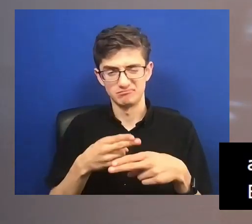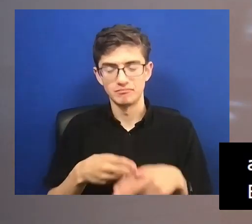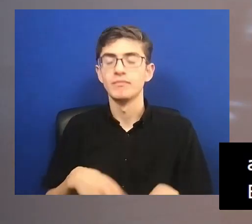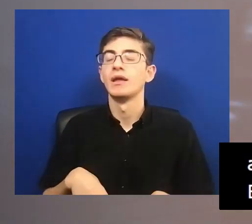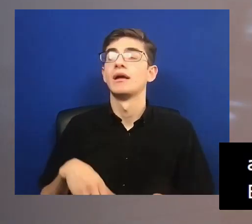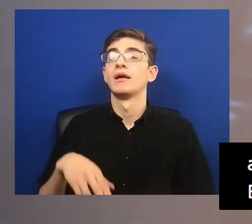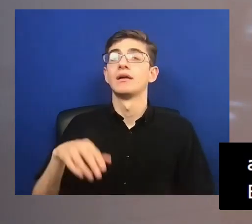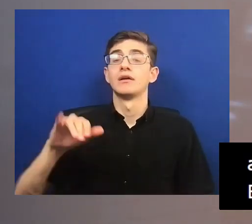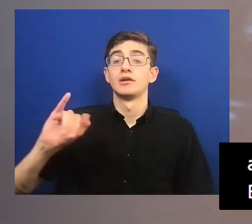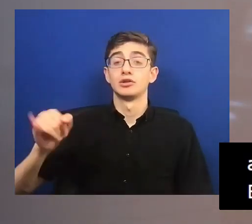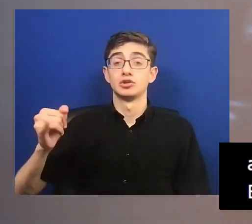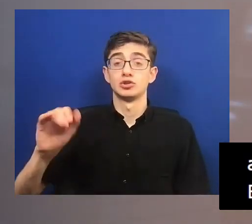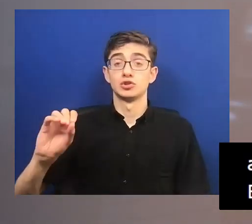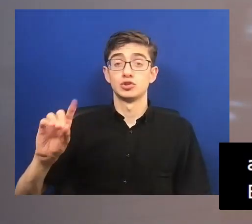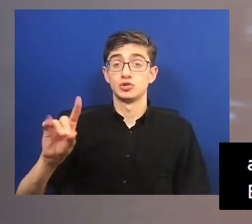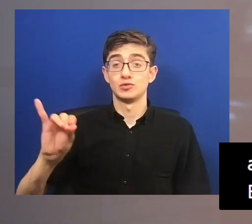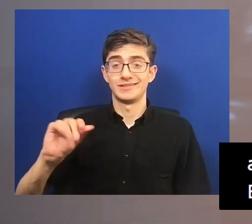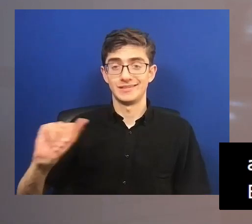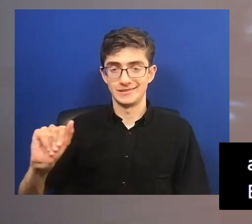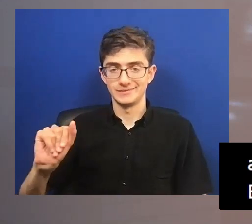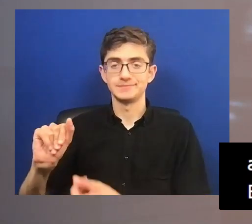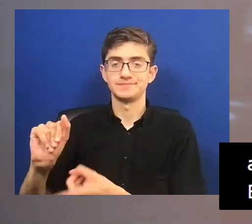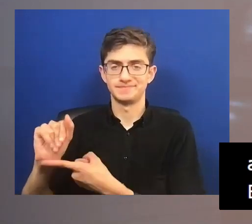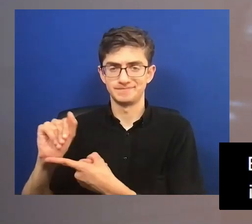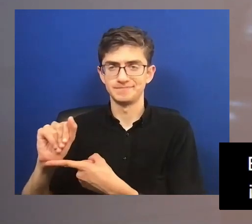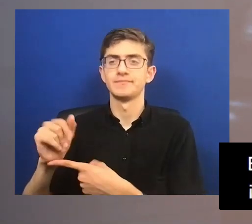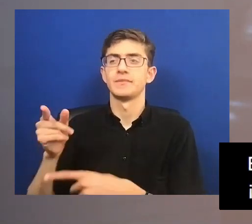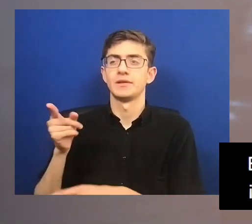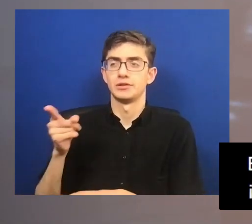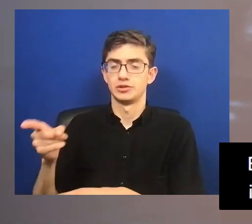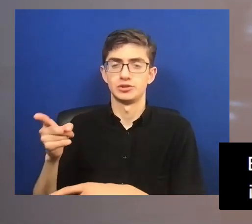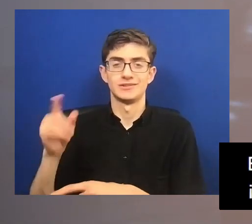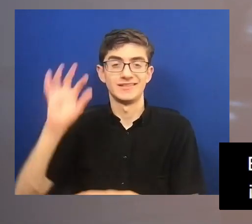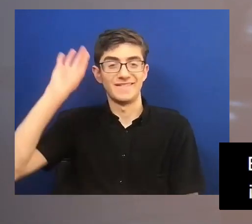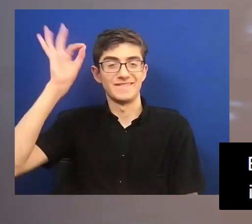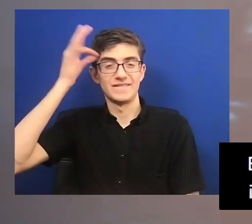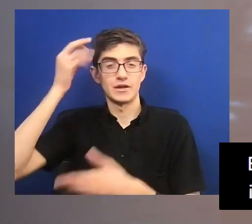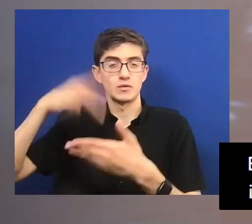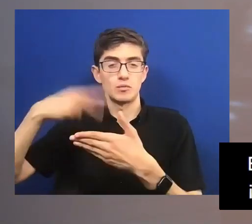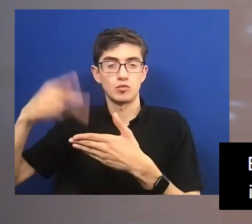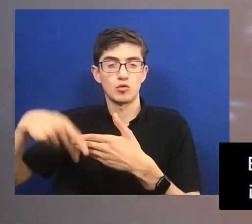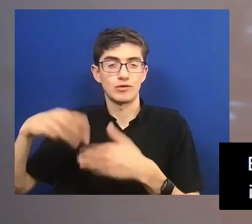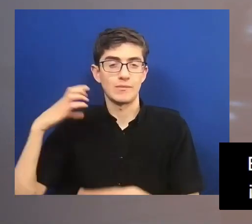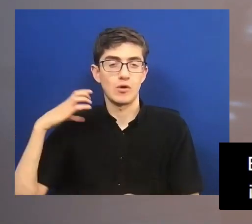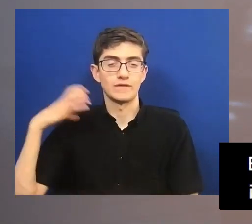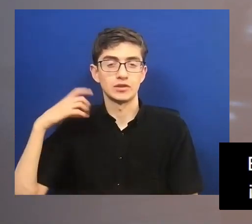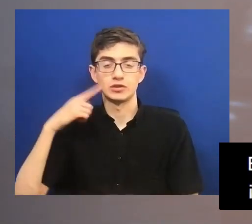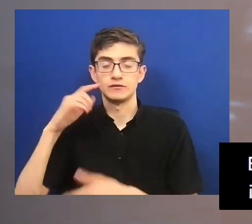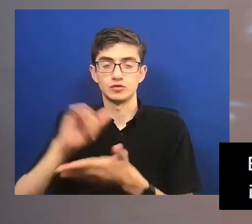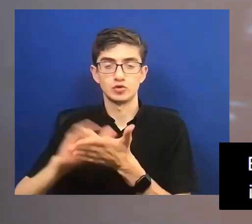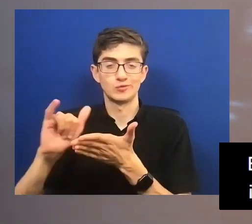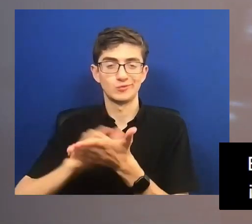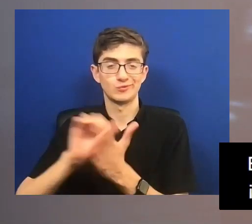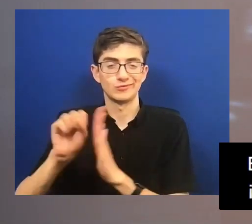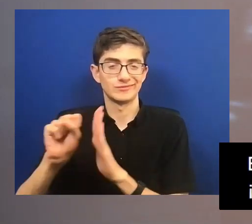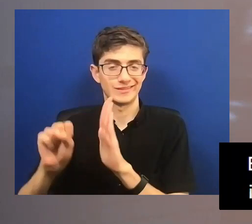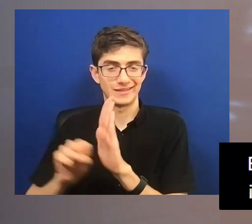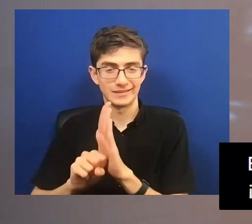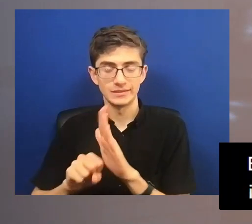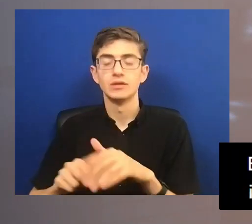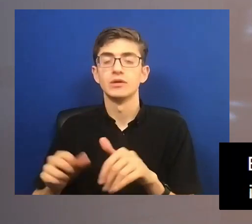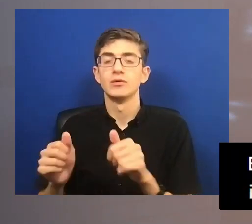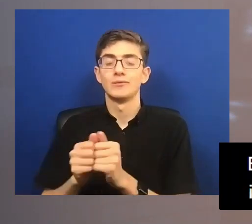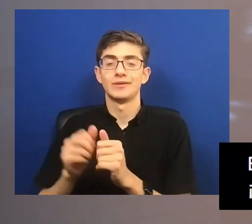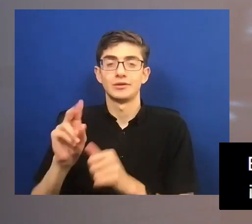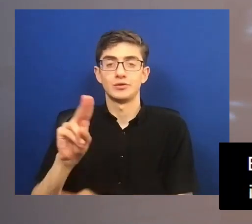Jodia serves as the Federal Program Officer for the State of New York with U.S. Doc